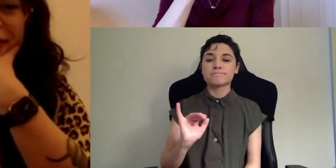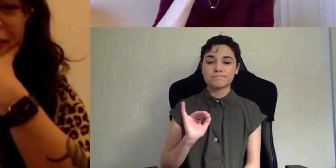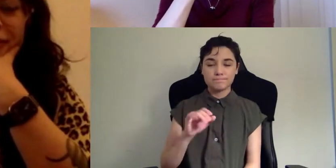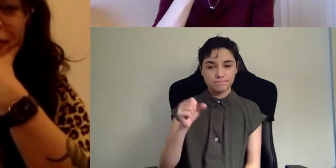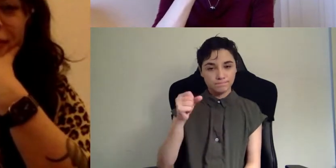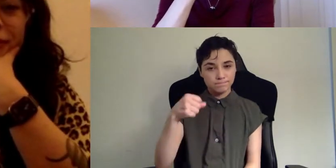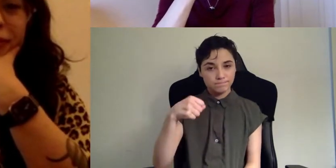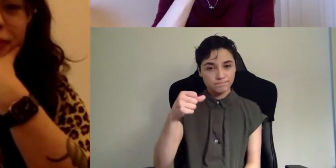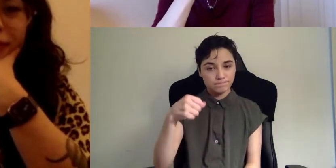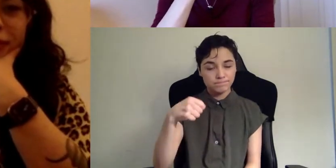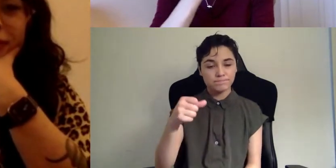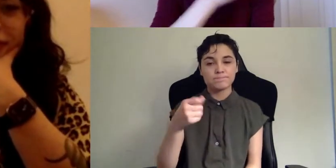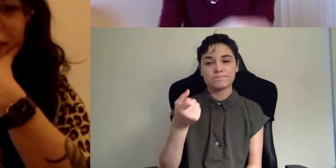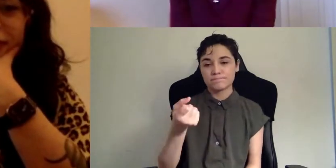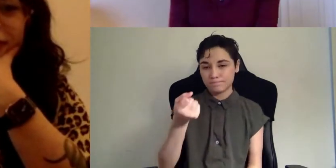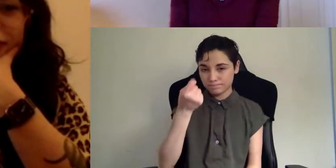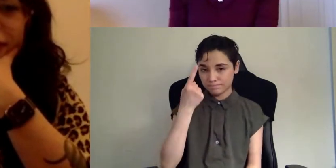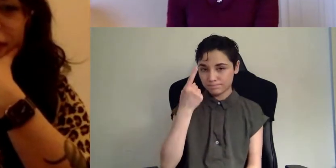Yes.